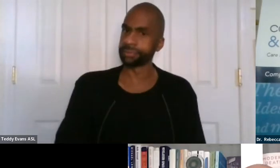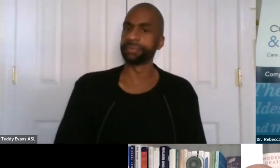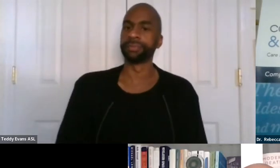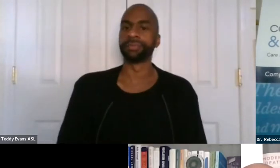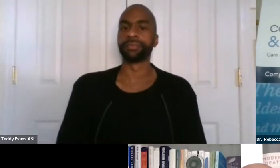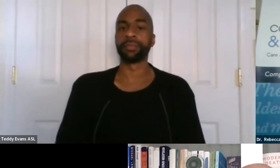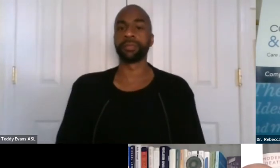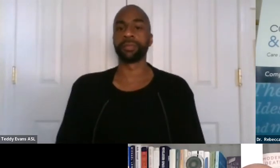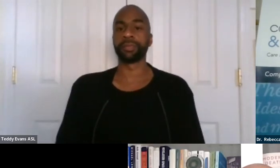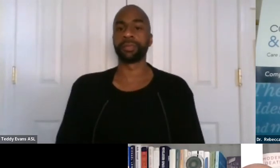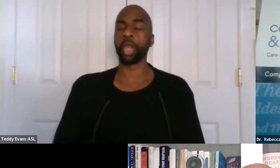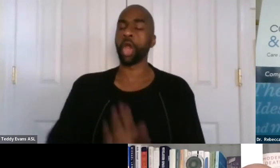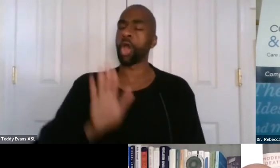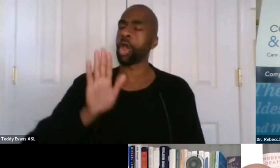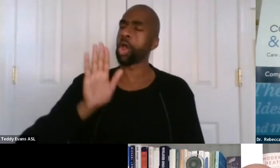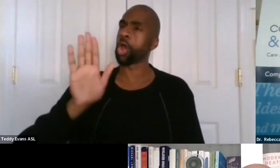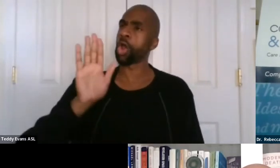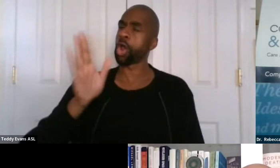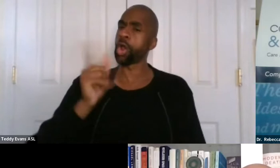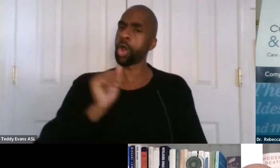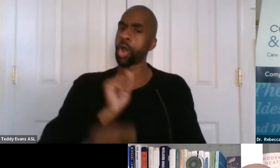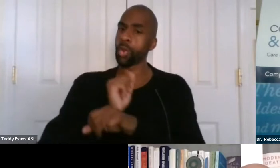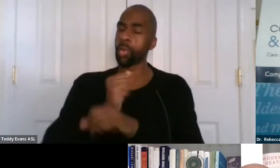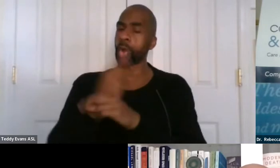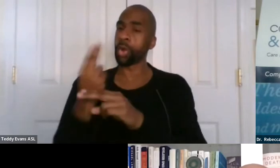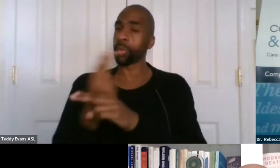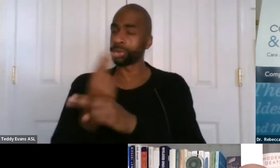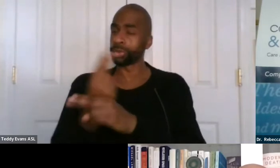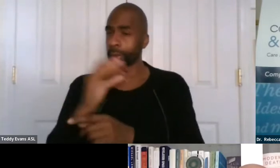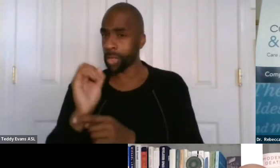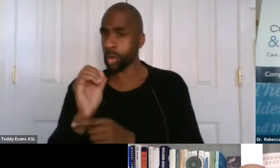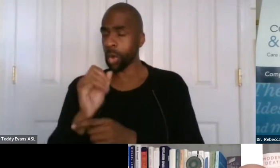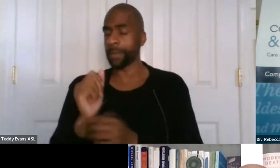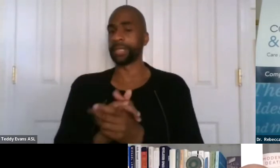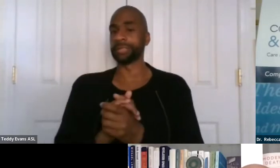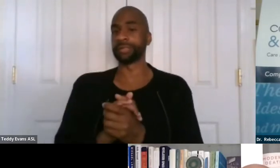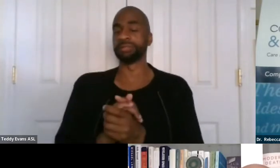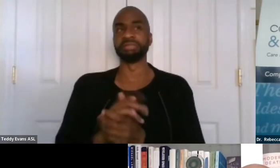in some ways used by corporate powers. So this is at the same point where